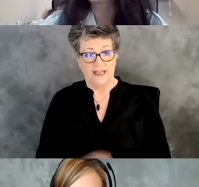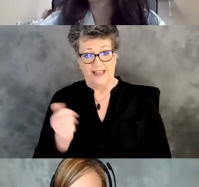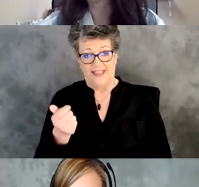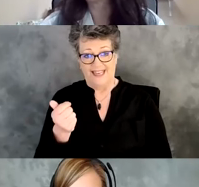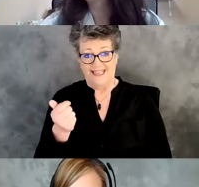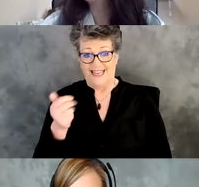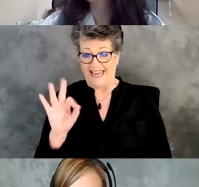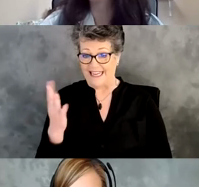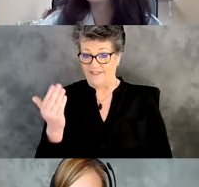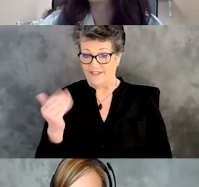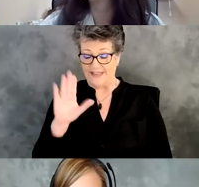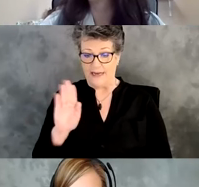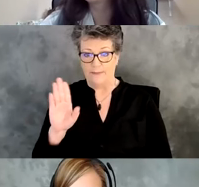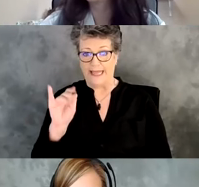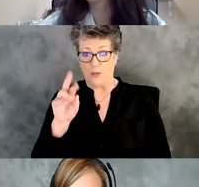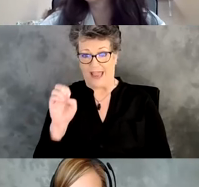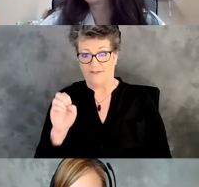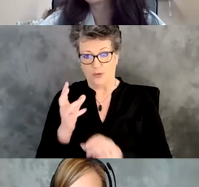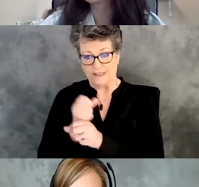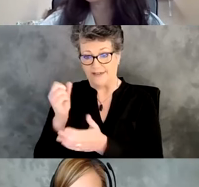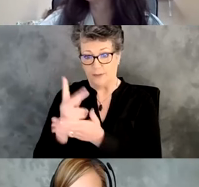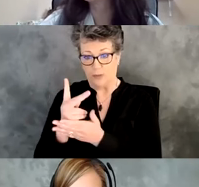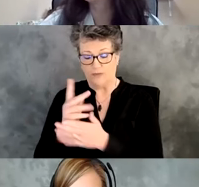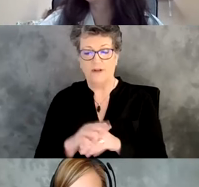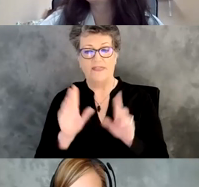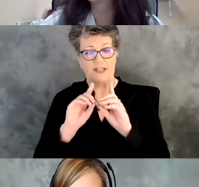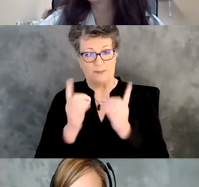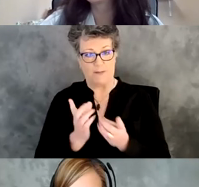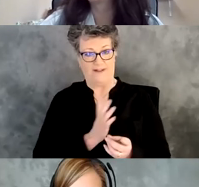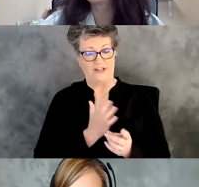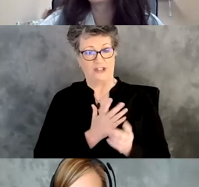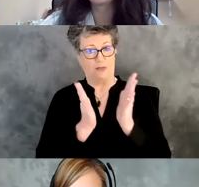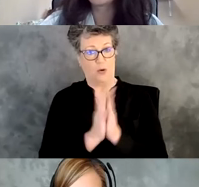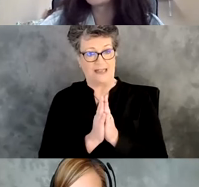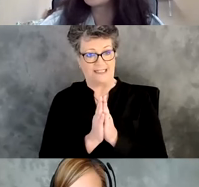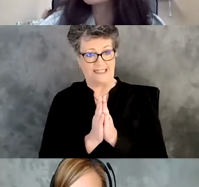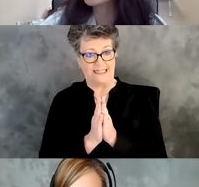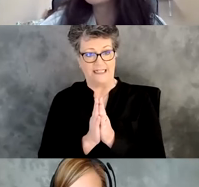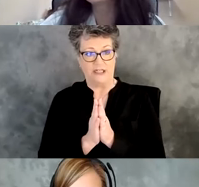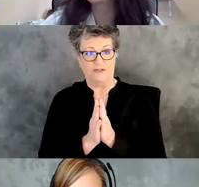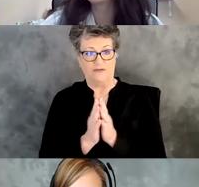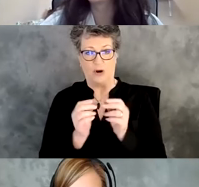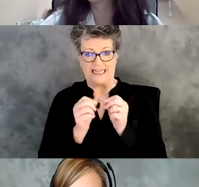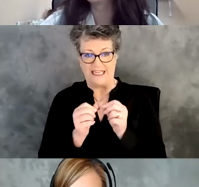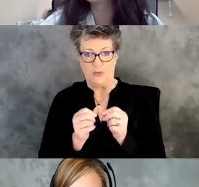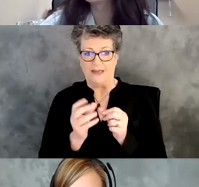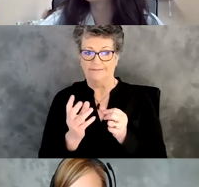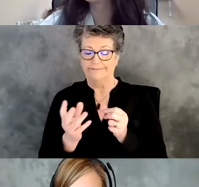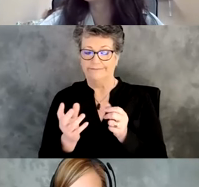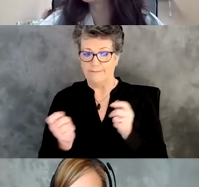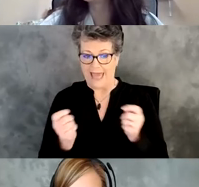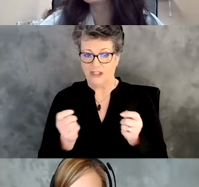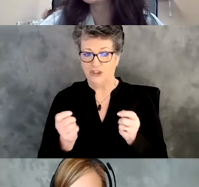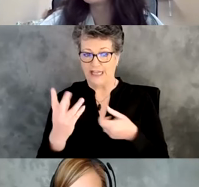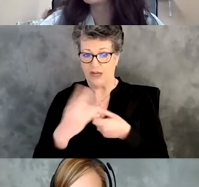1915D waiver that we've received approval, the department officially requested to continue mandatory enrollment in Medi-Cal managed care of dual